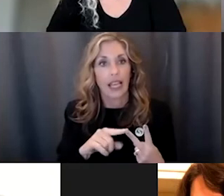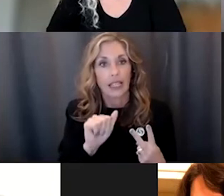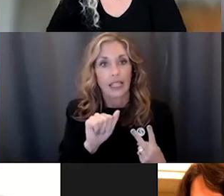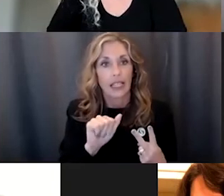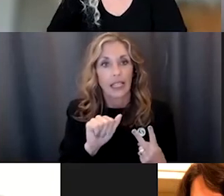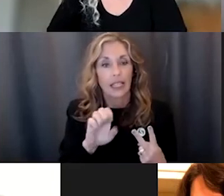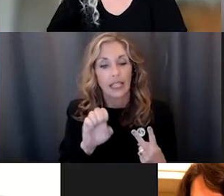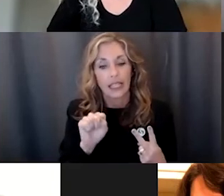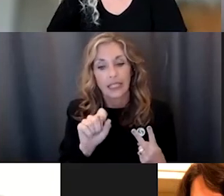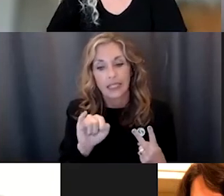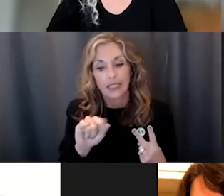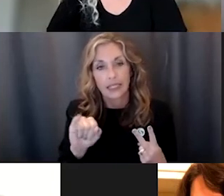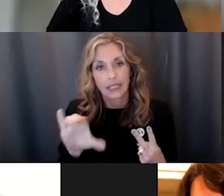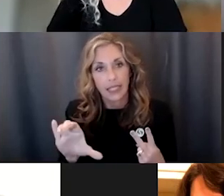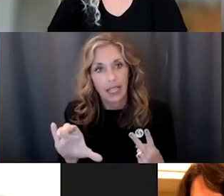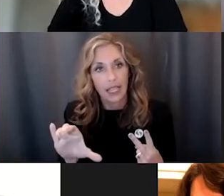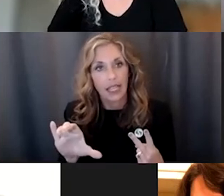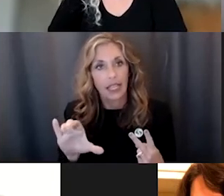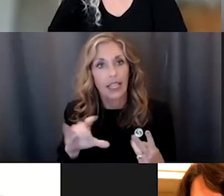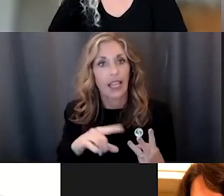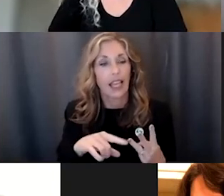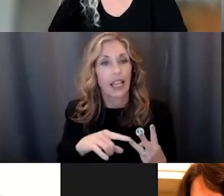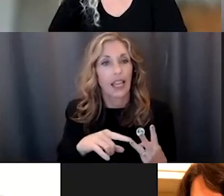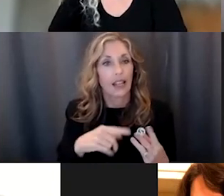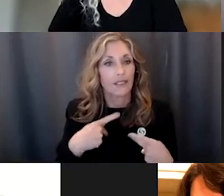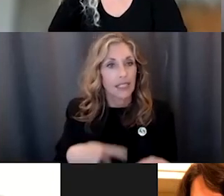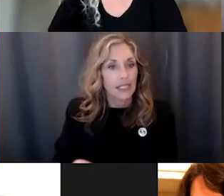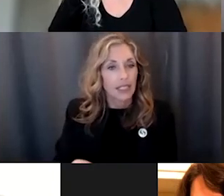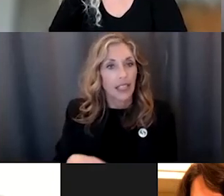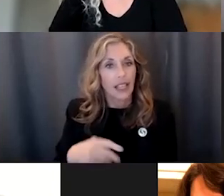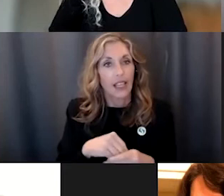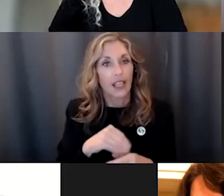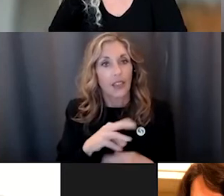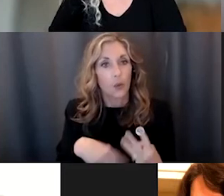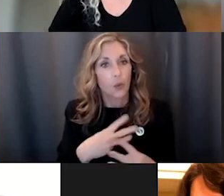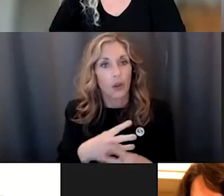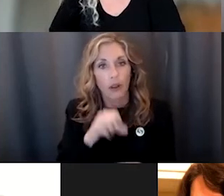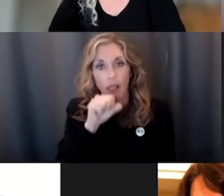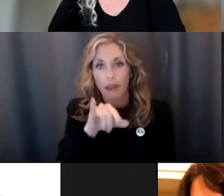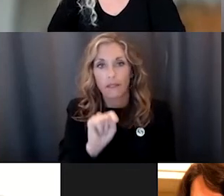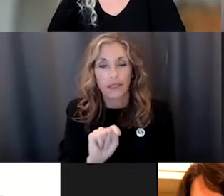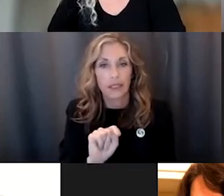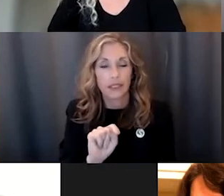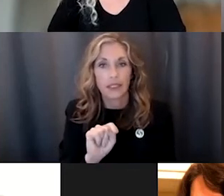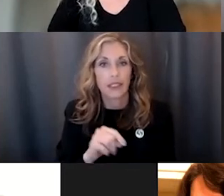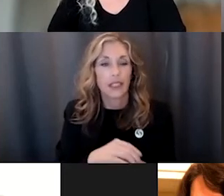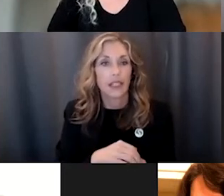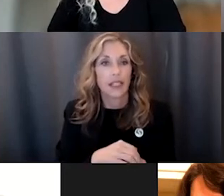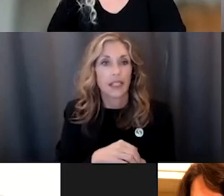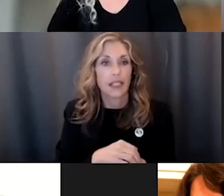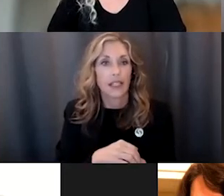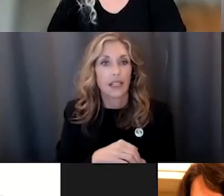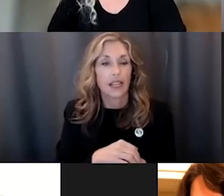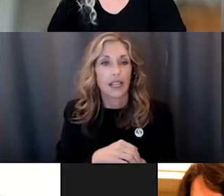and aesthetically in the world. And I loved that. I just